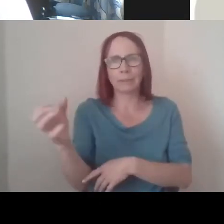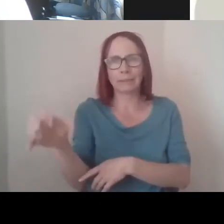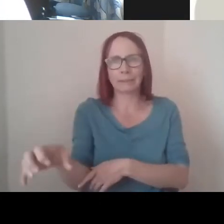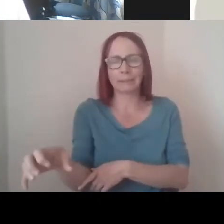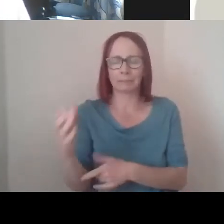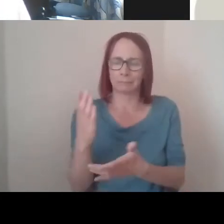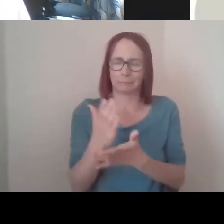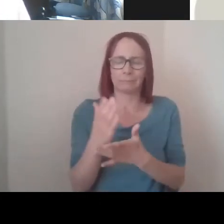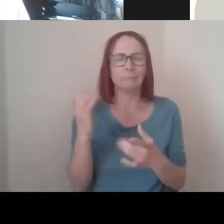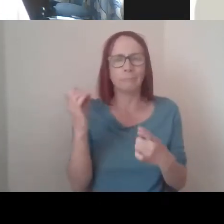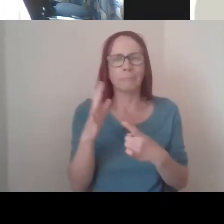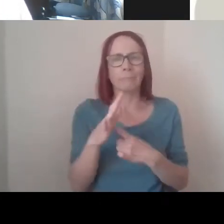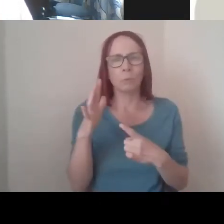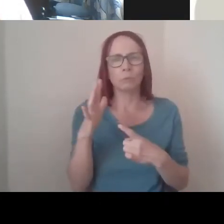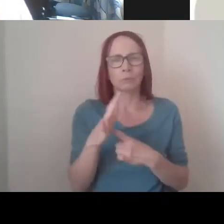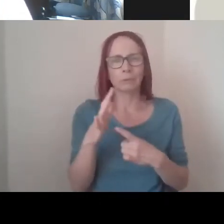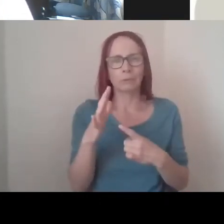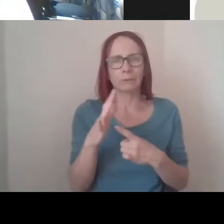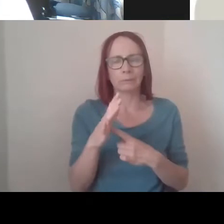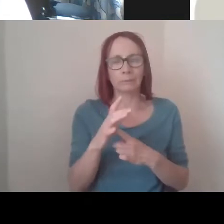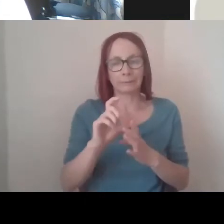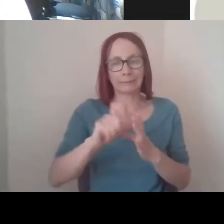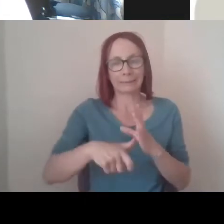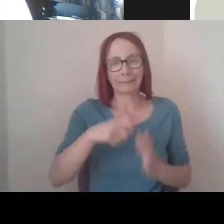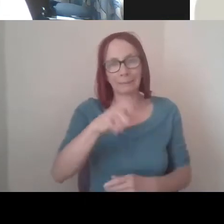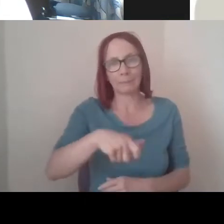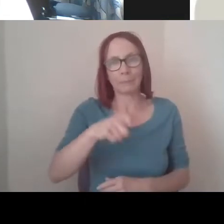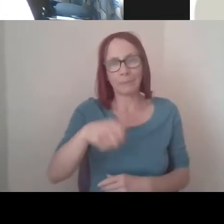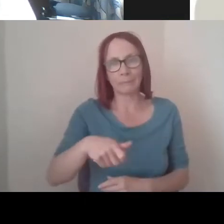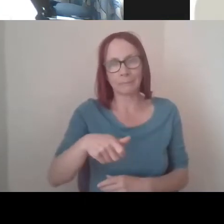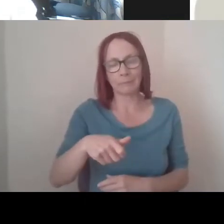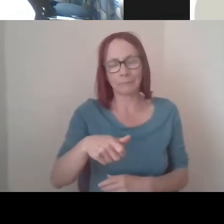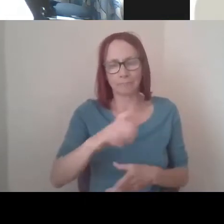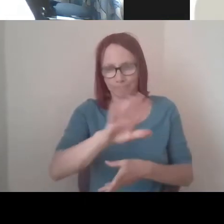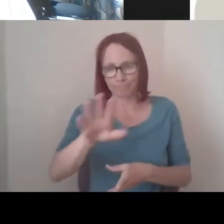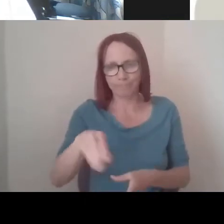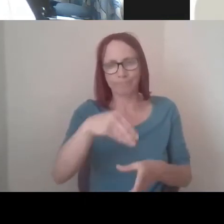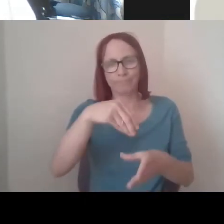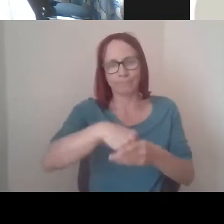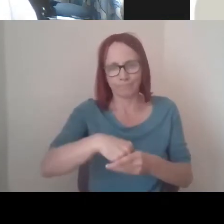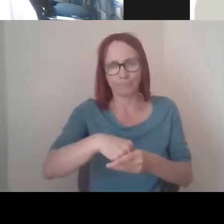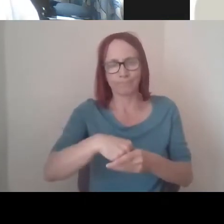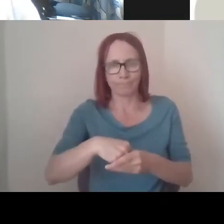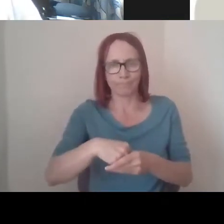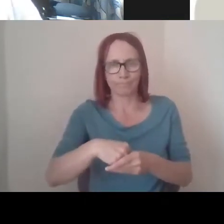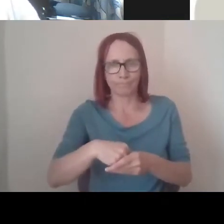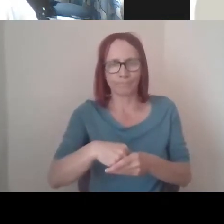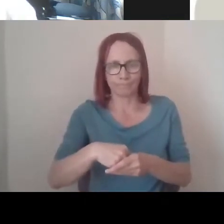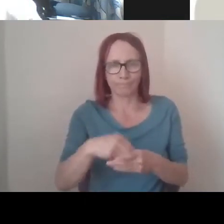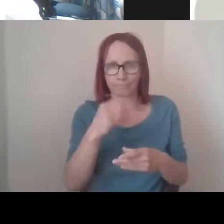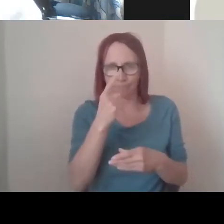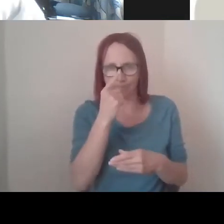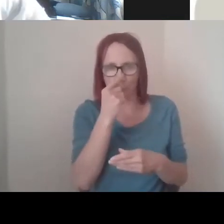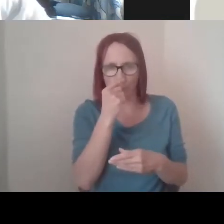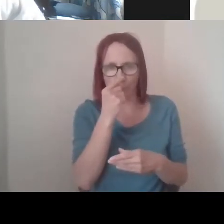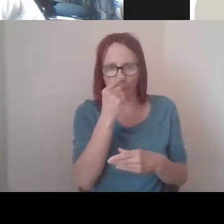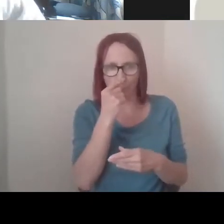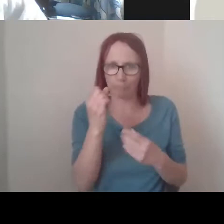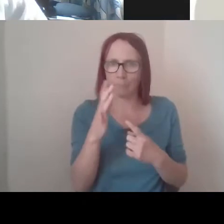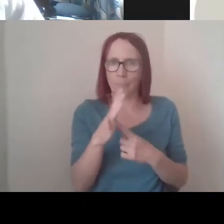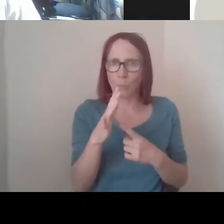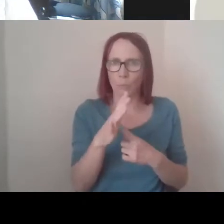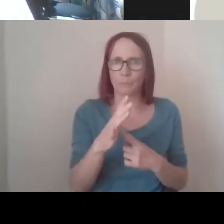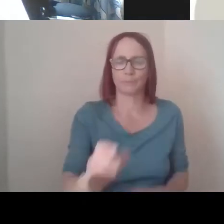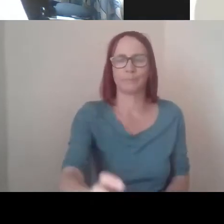really important that disabled people get involved as much as possible in public